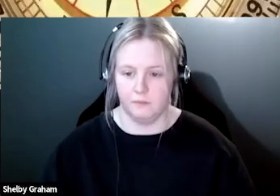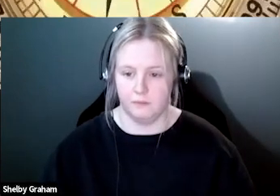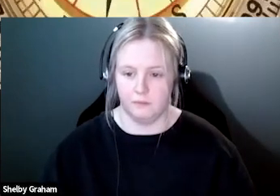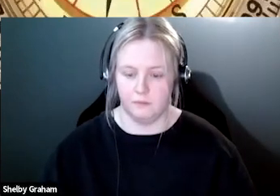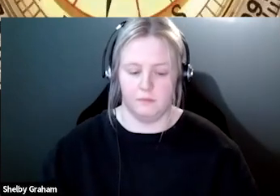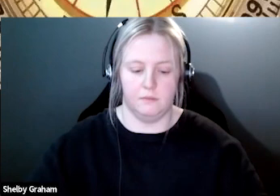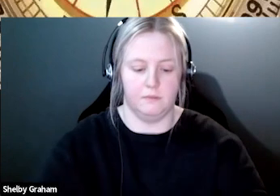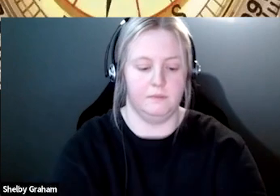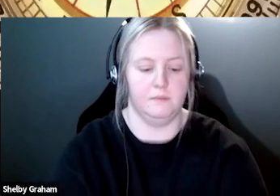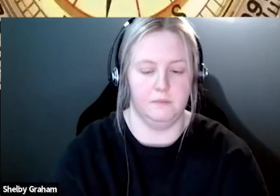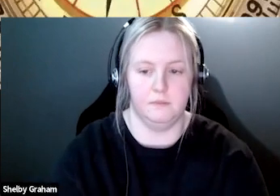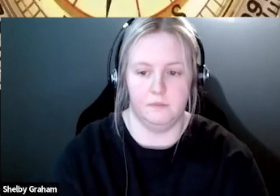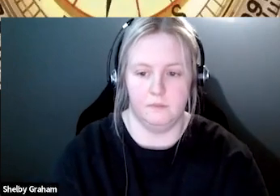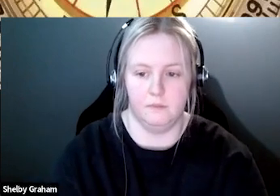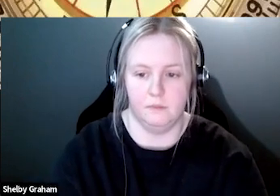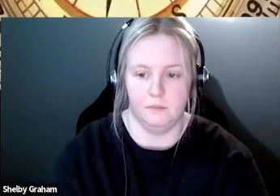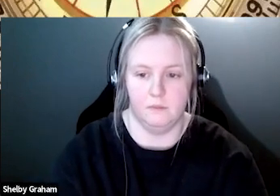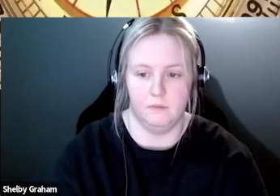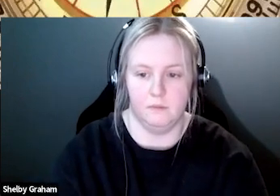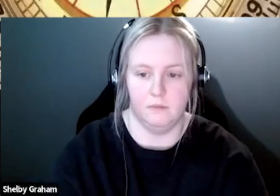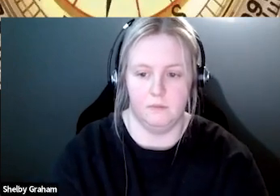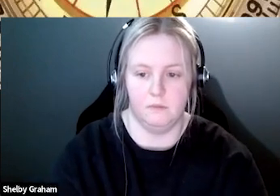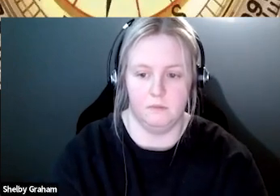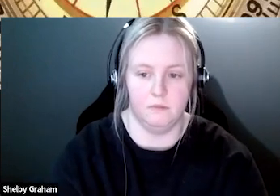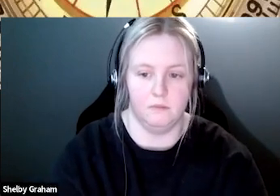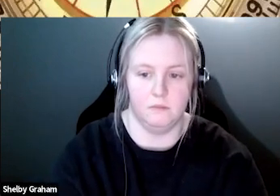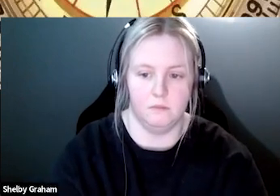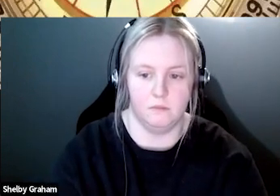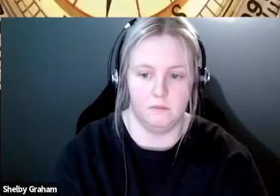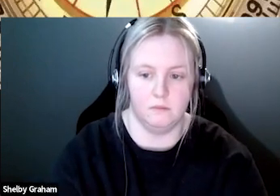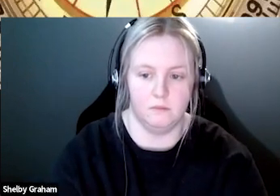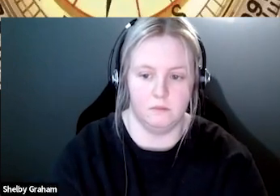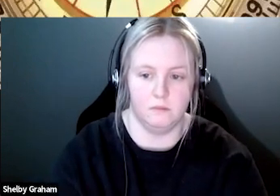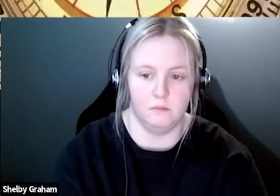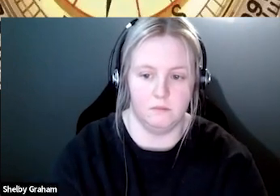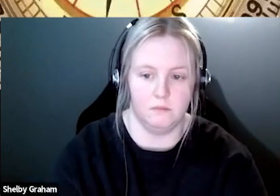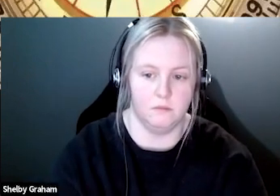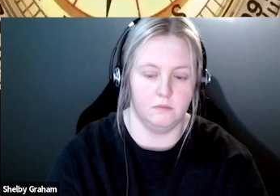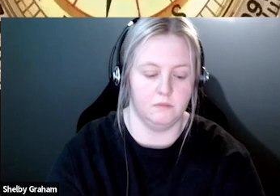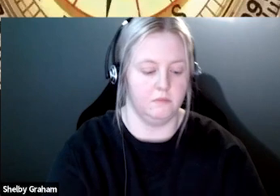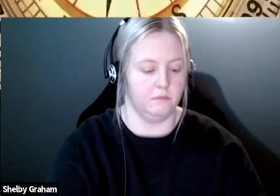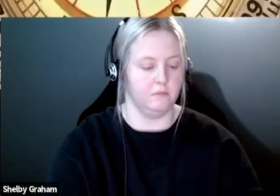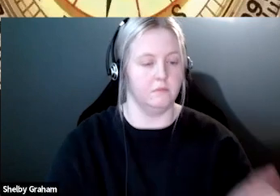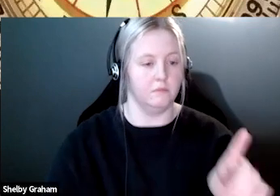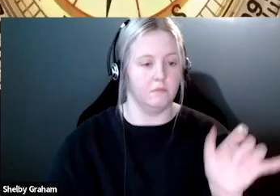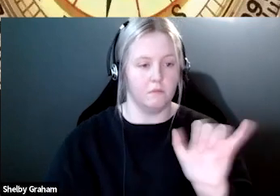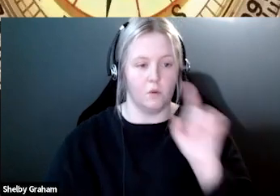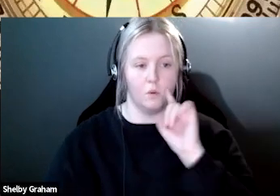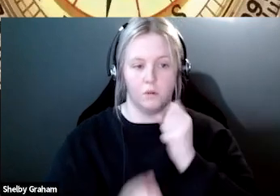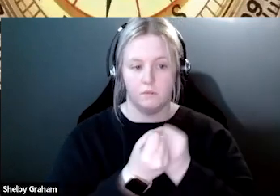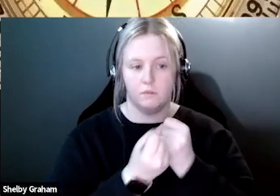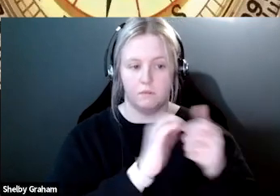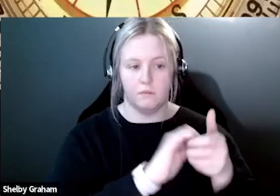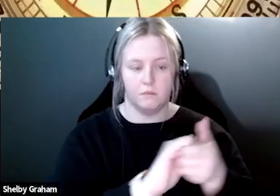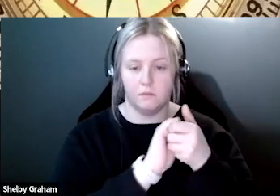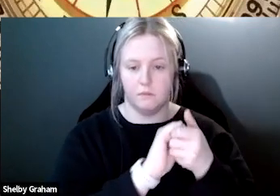These are the other 2 guiding principles where the consulting fosters allyship skills within organizations. And so this